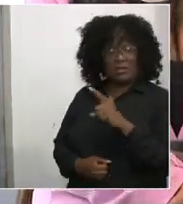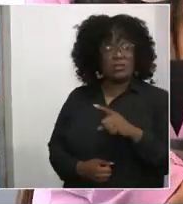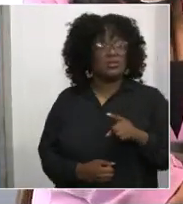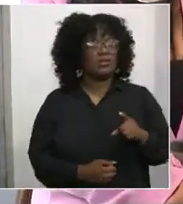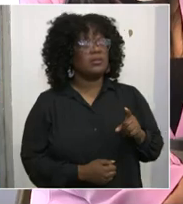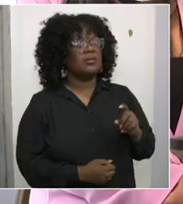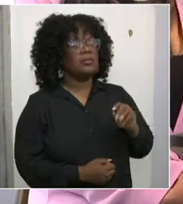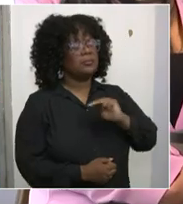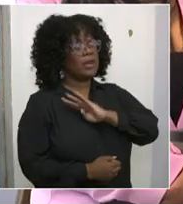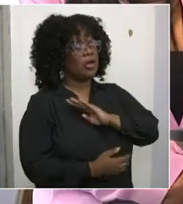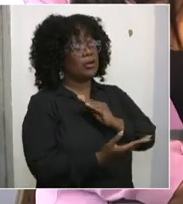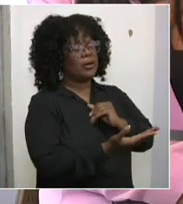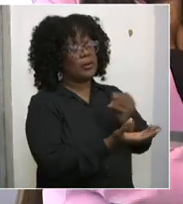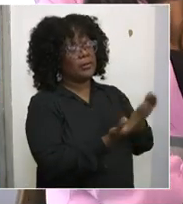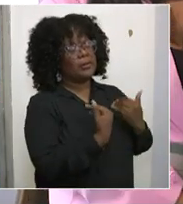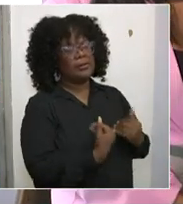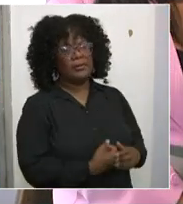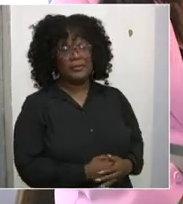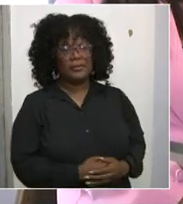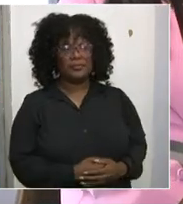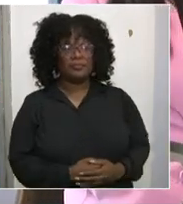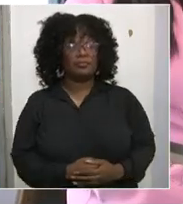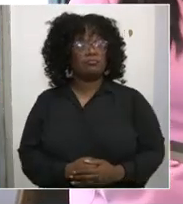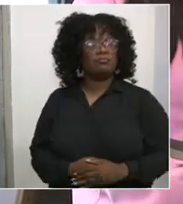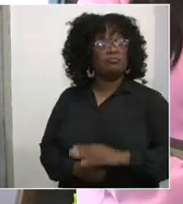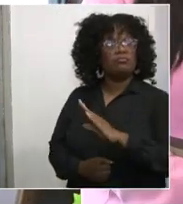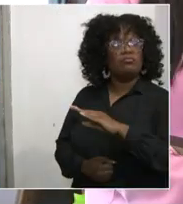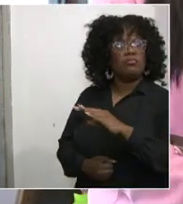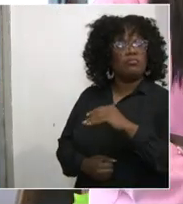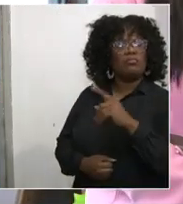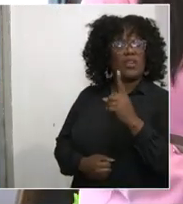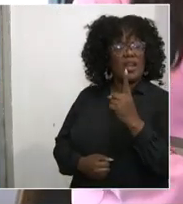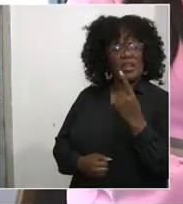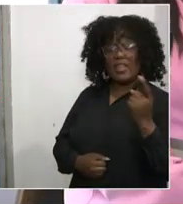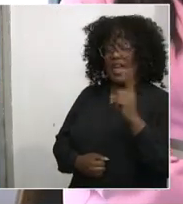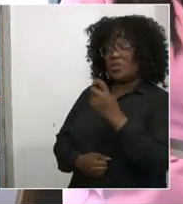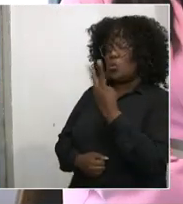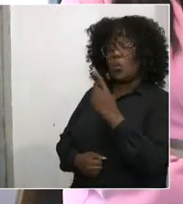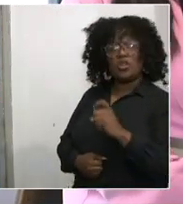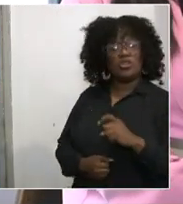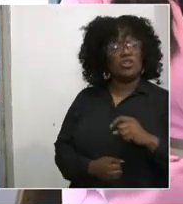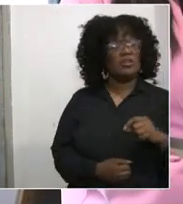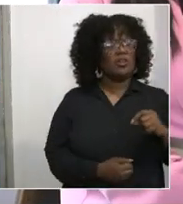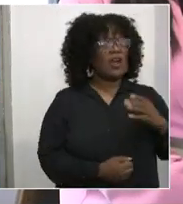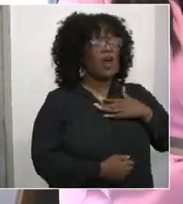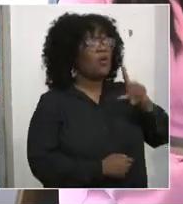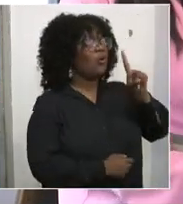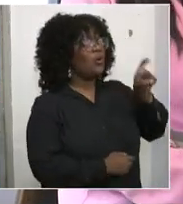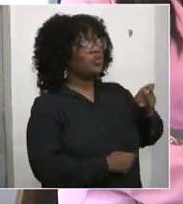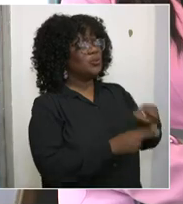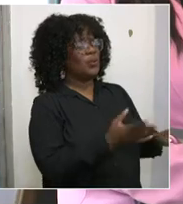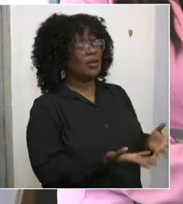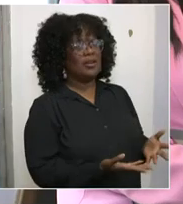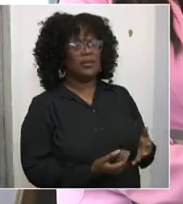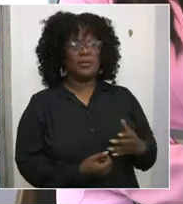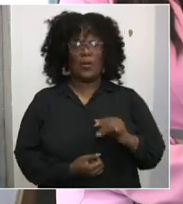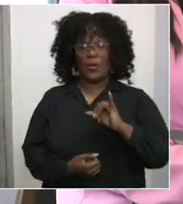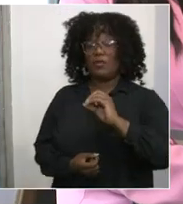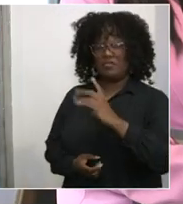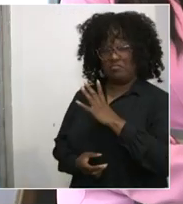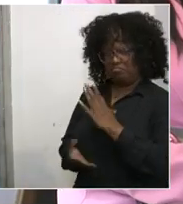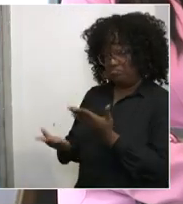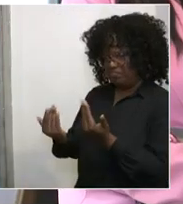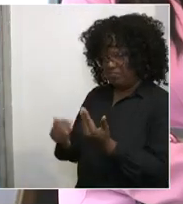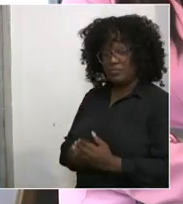Ours was short, though. And elicited great answers. Bit of an elephant in the room